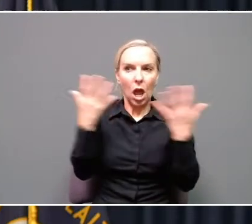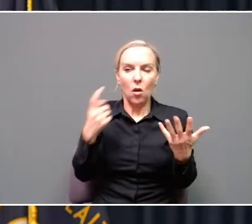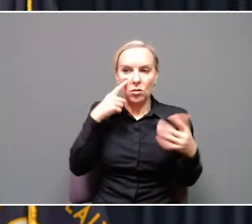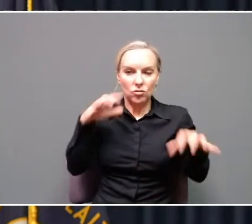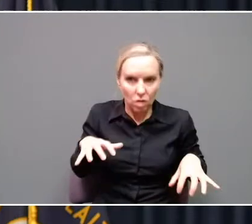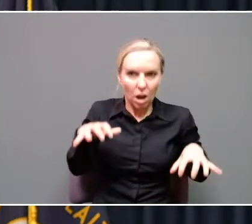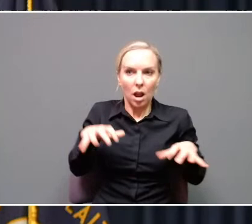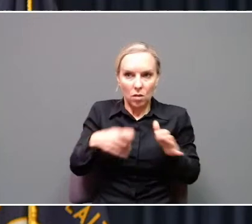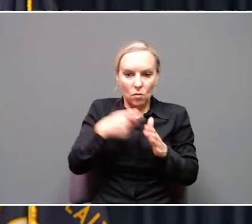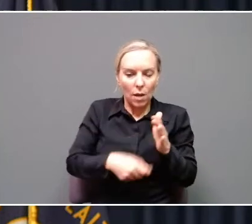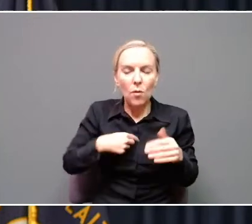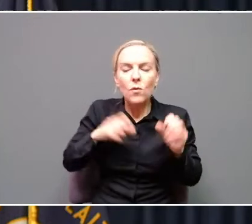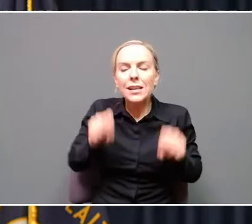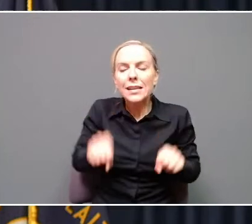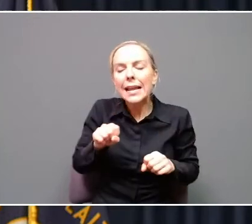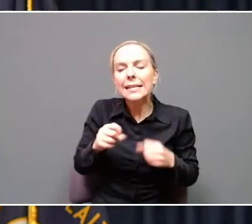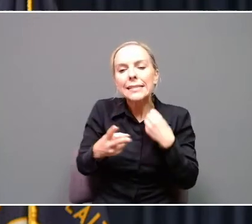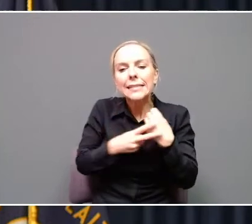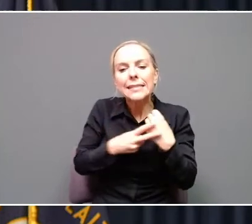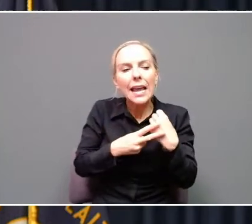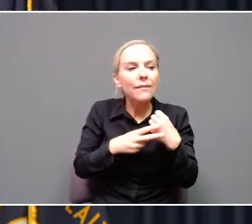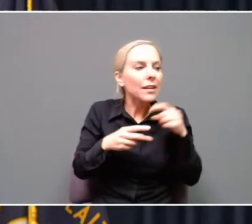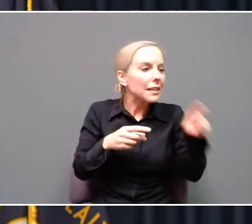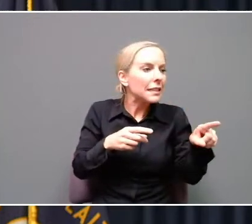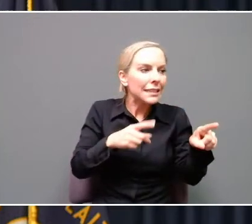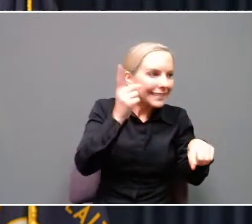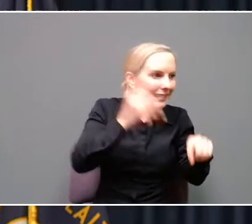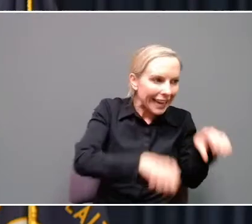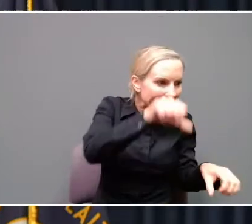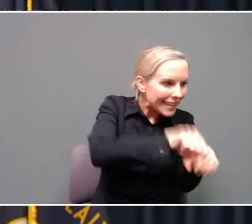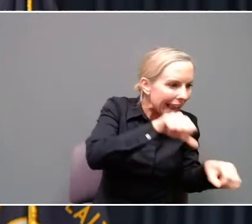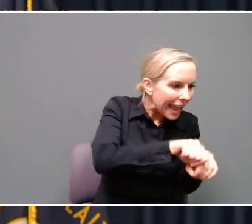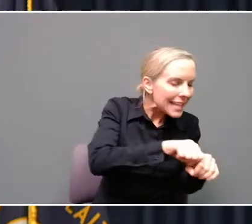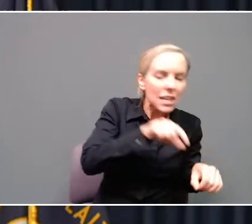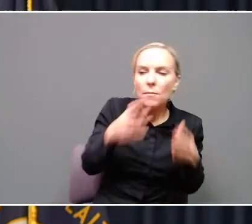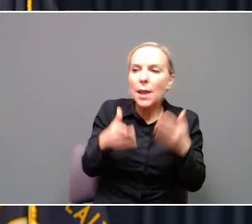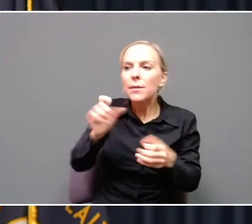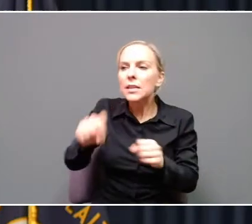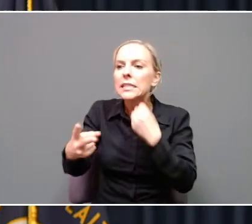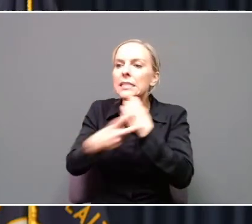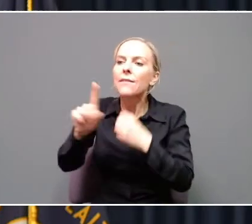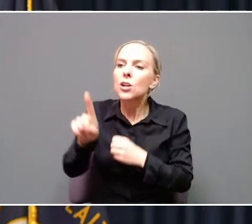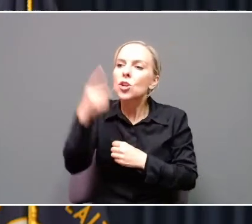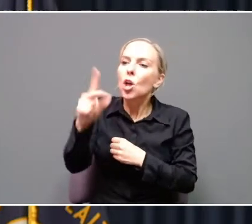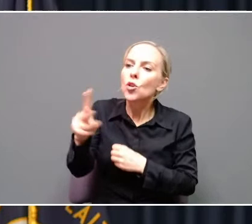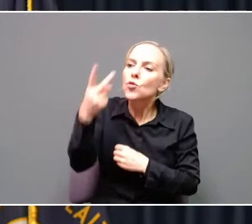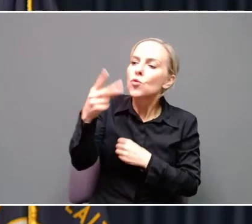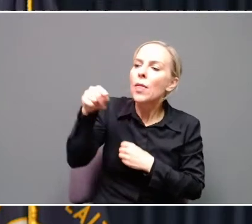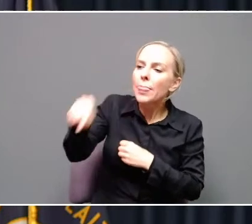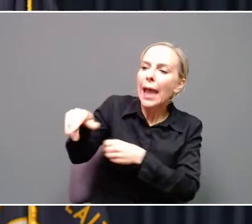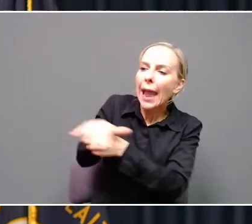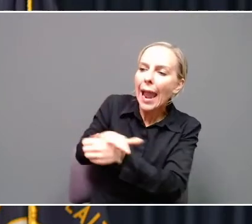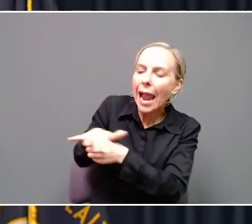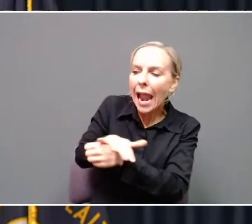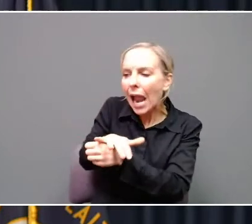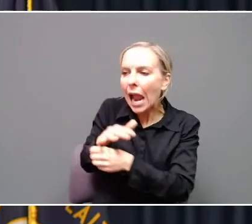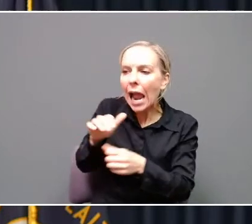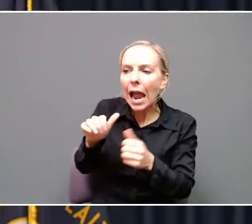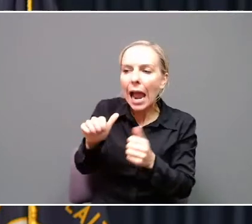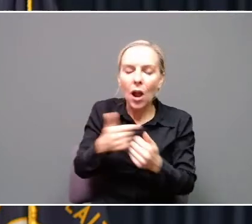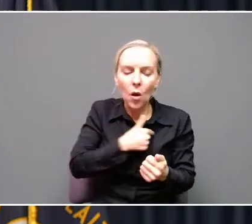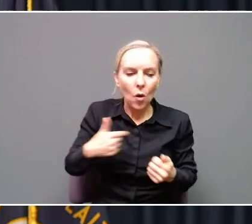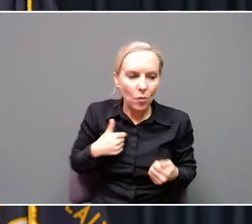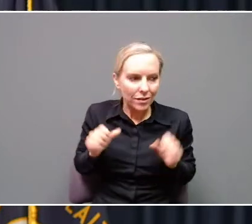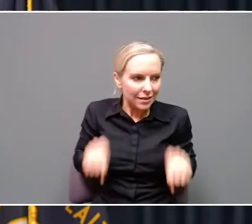Kentuckians $1 in another area, we're looking at all different types of permitting and other things. Where can we find ways to save